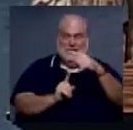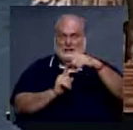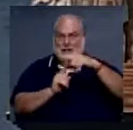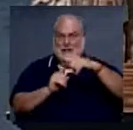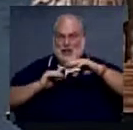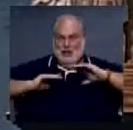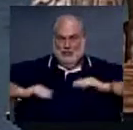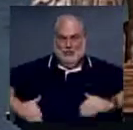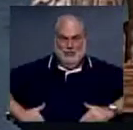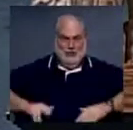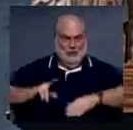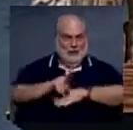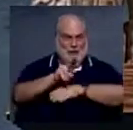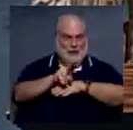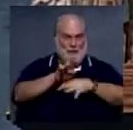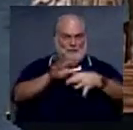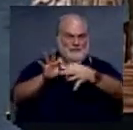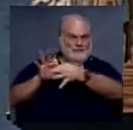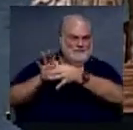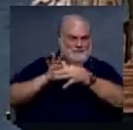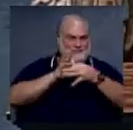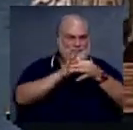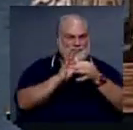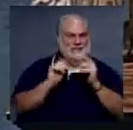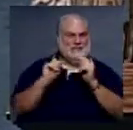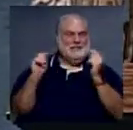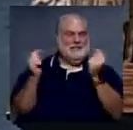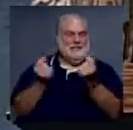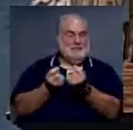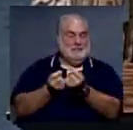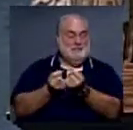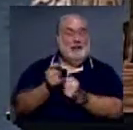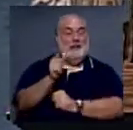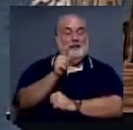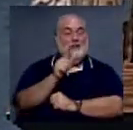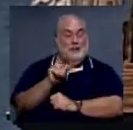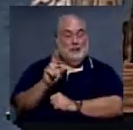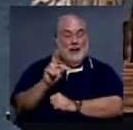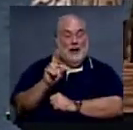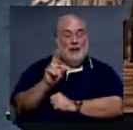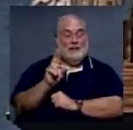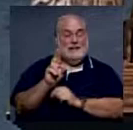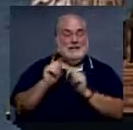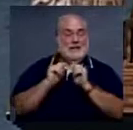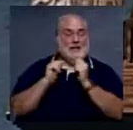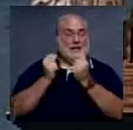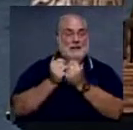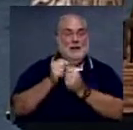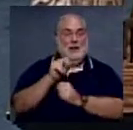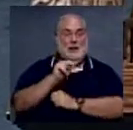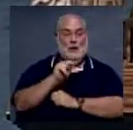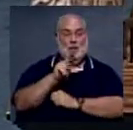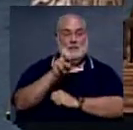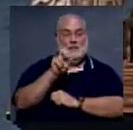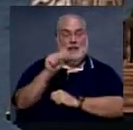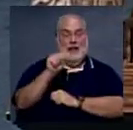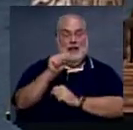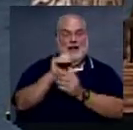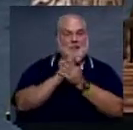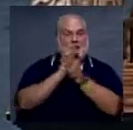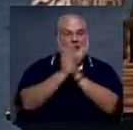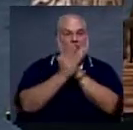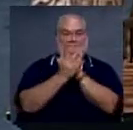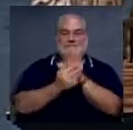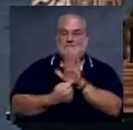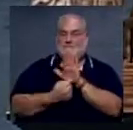wear. We're a united team. And the Little Rock team, Little Rock NUSA, has set themselves apart by raising